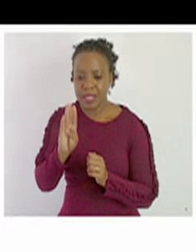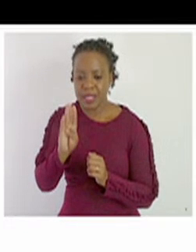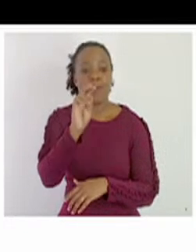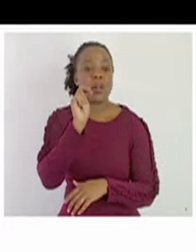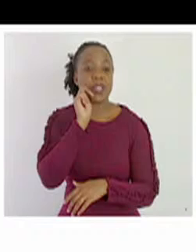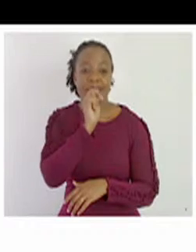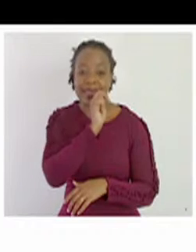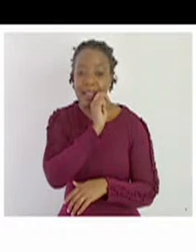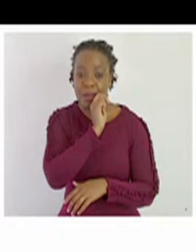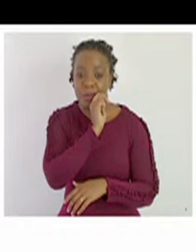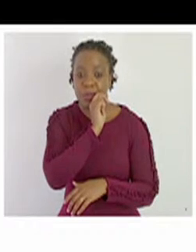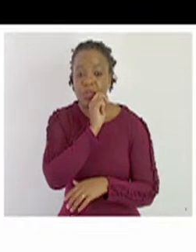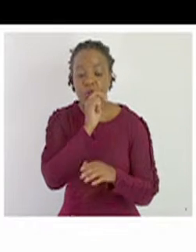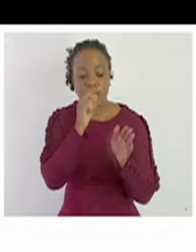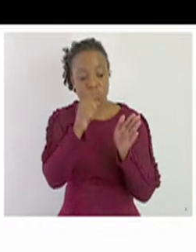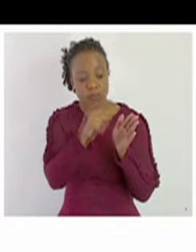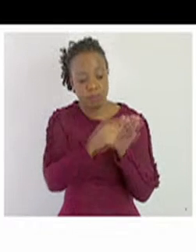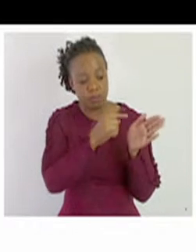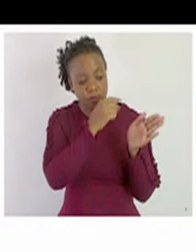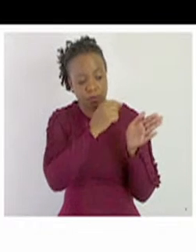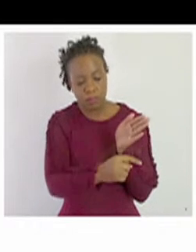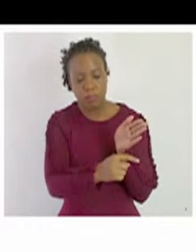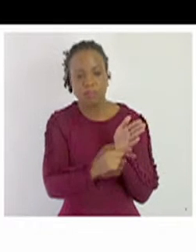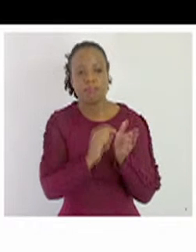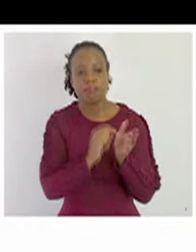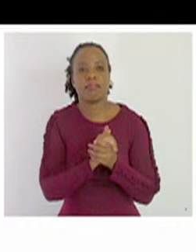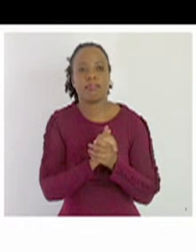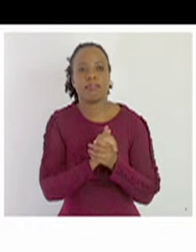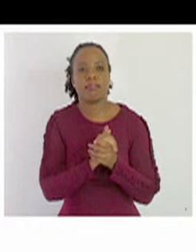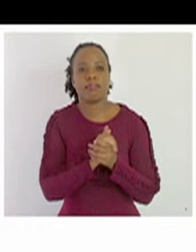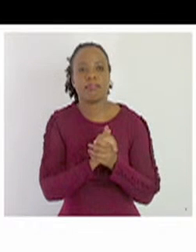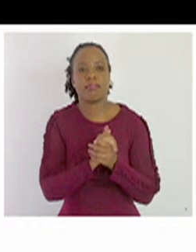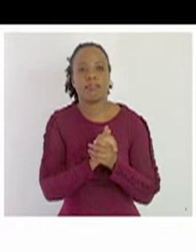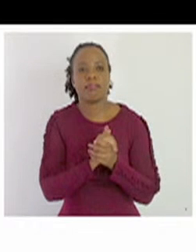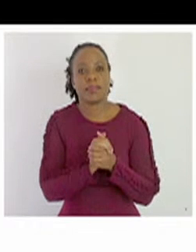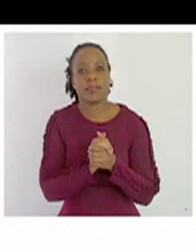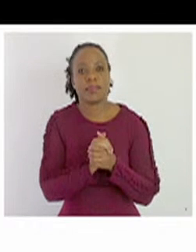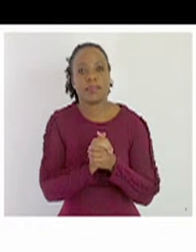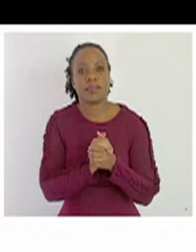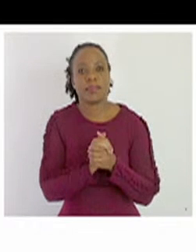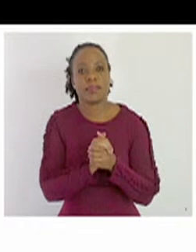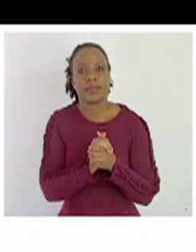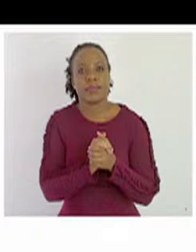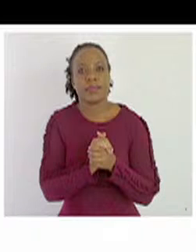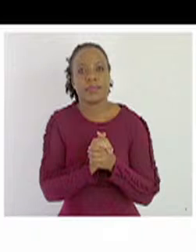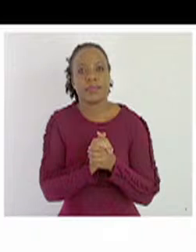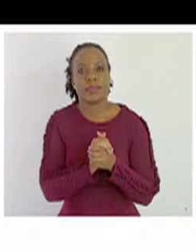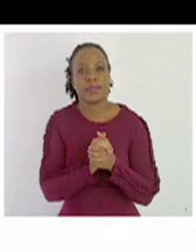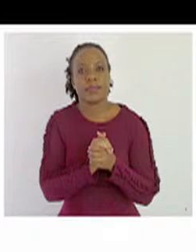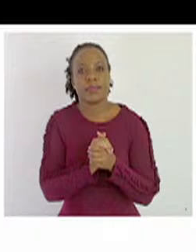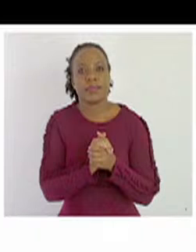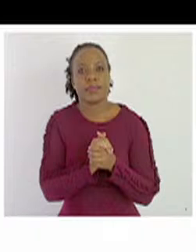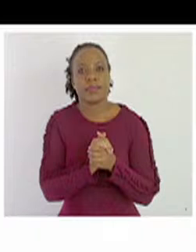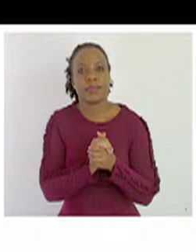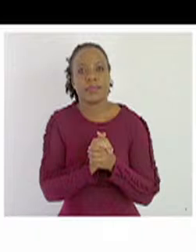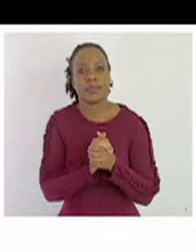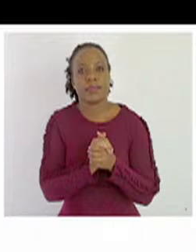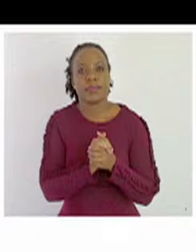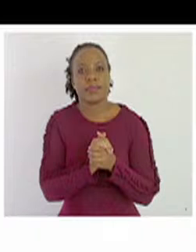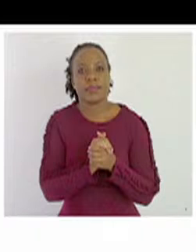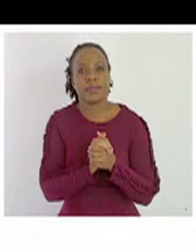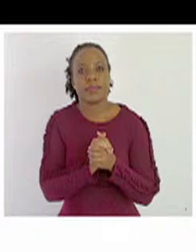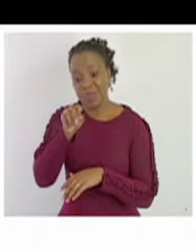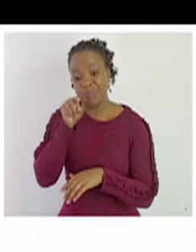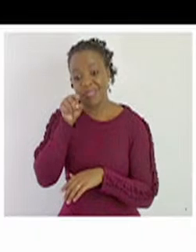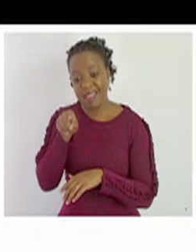For instance, cancel out. But words like wisdom, that